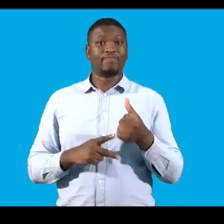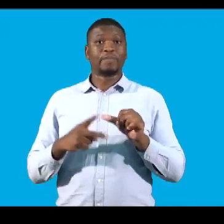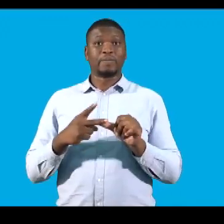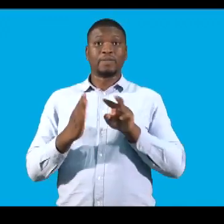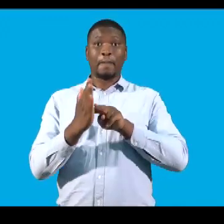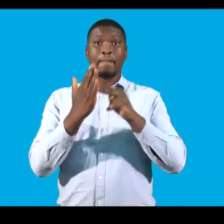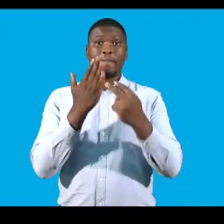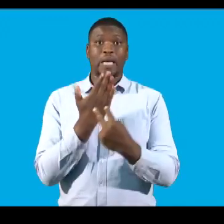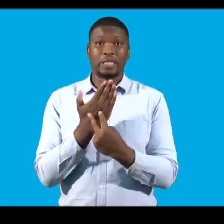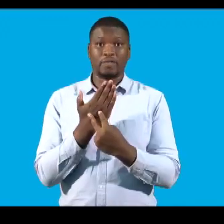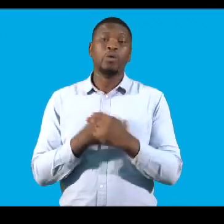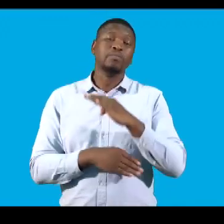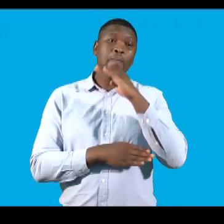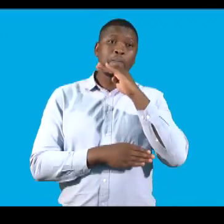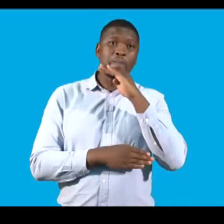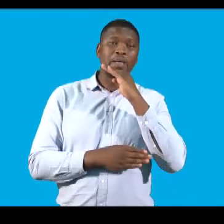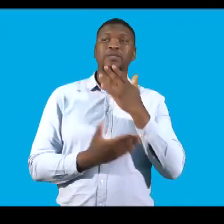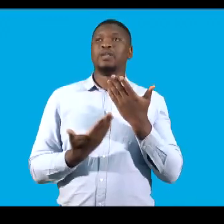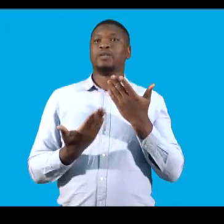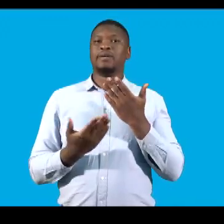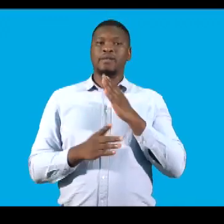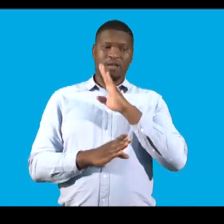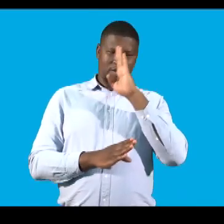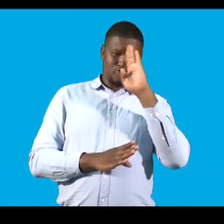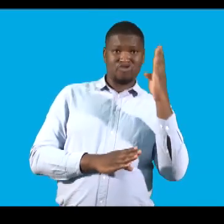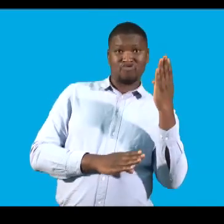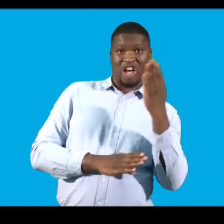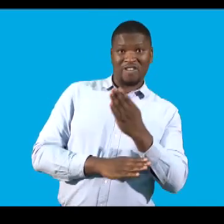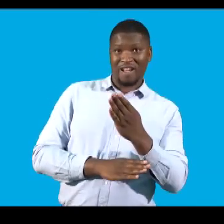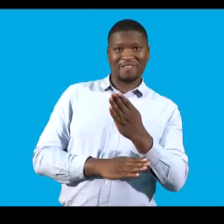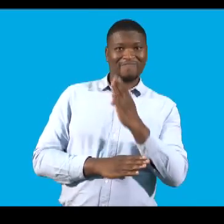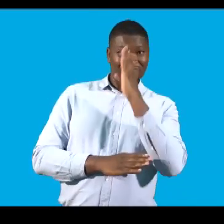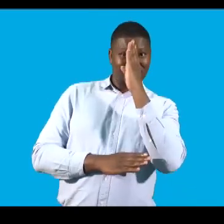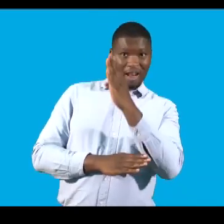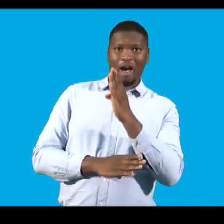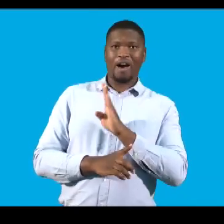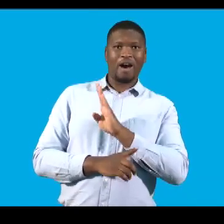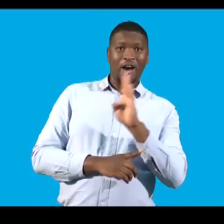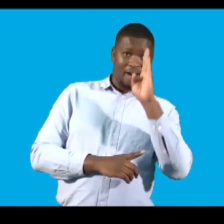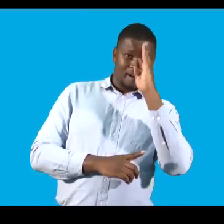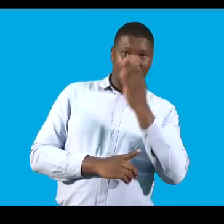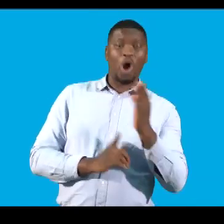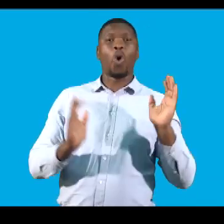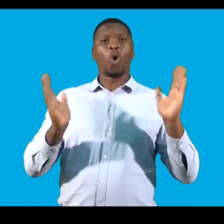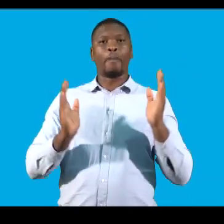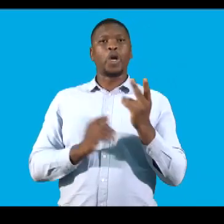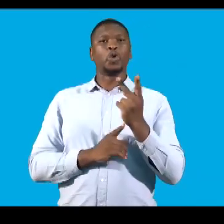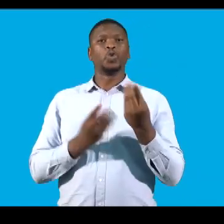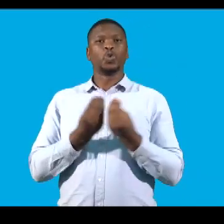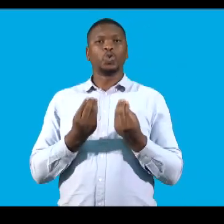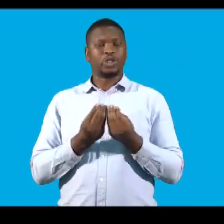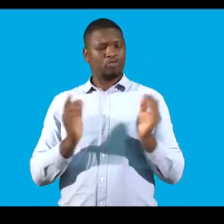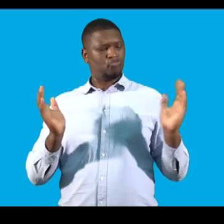A metaphor. A metaphor is an indirect comparison where two unlike things are